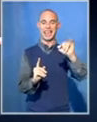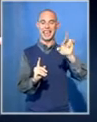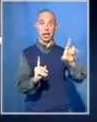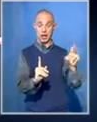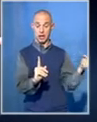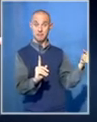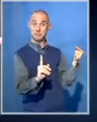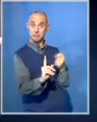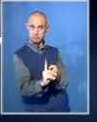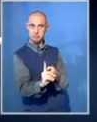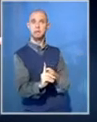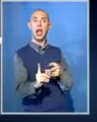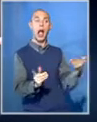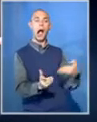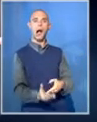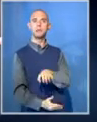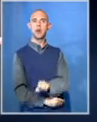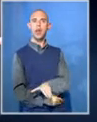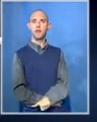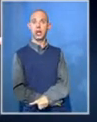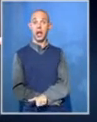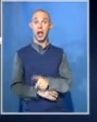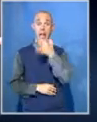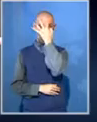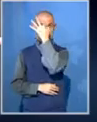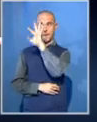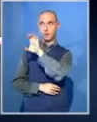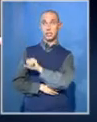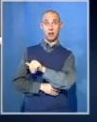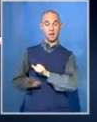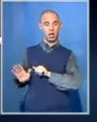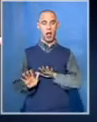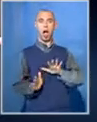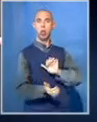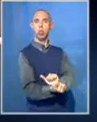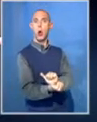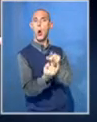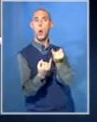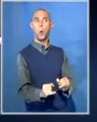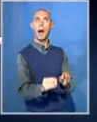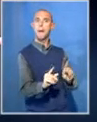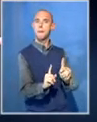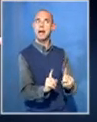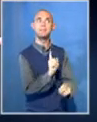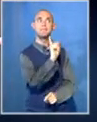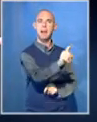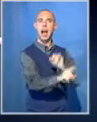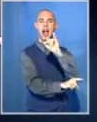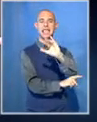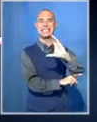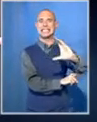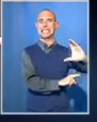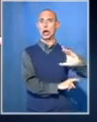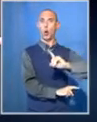Sudanese leader and hand him over to the International Criminal Court. Bashir is wanted by the ICC for war crimes and crimes